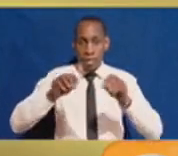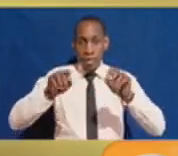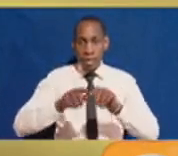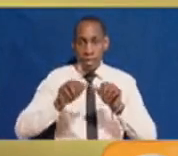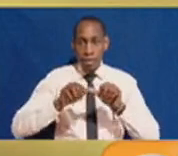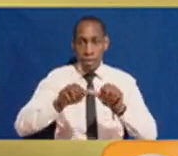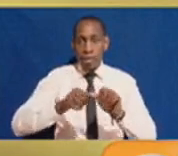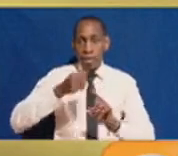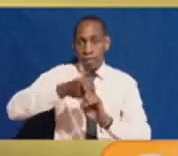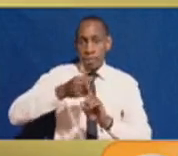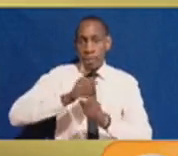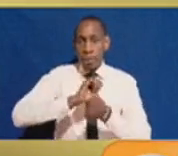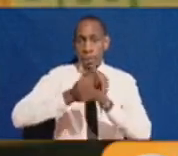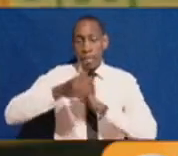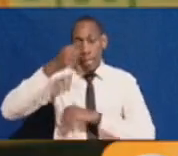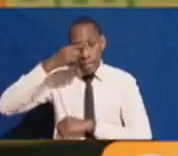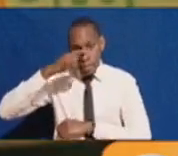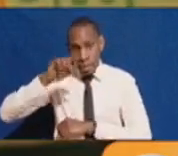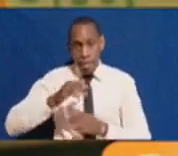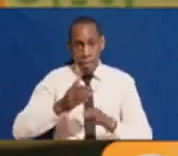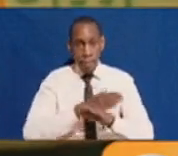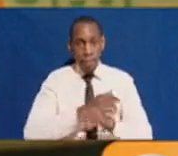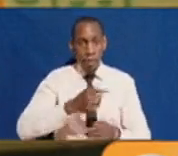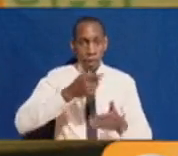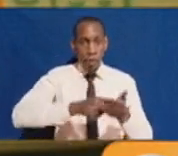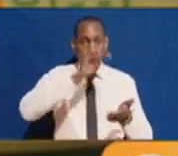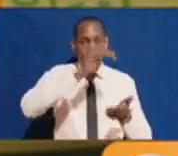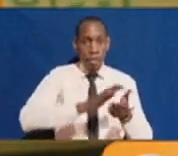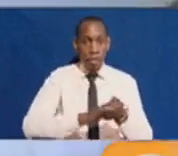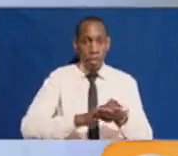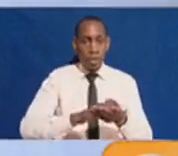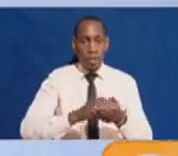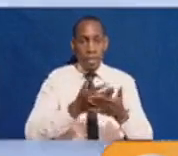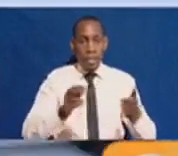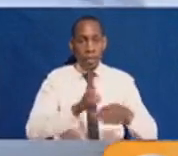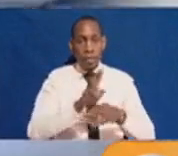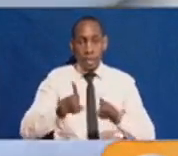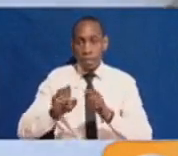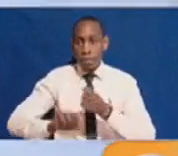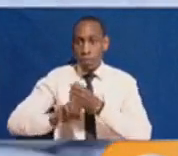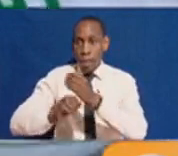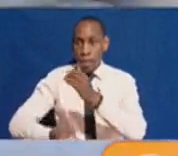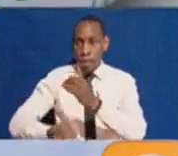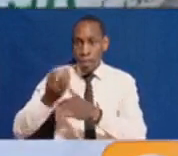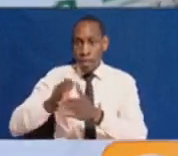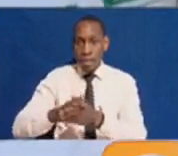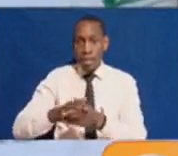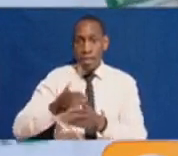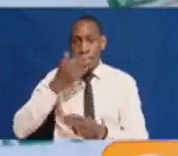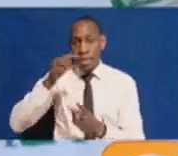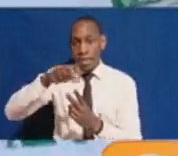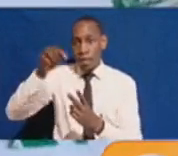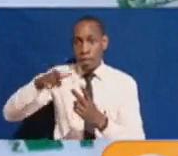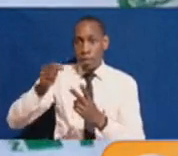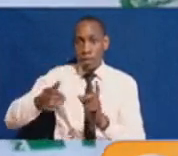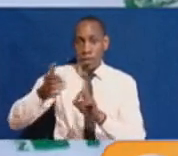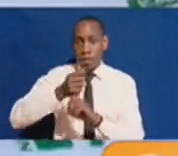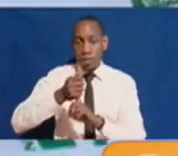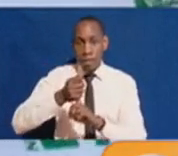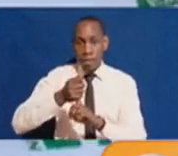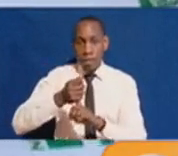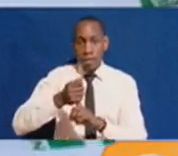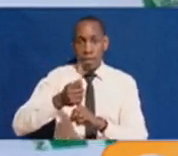push for a shift in policy from subsidizing consumables to supporting production as an alternative to achieve